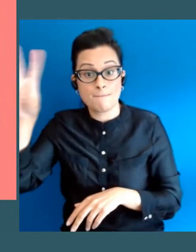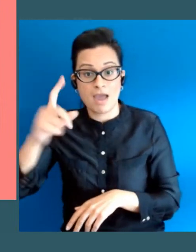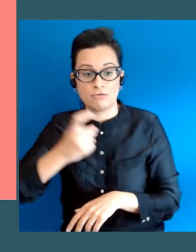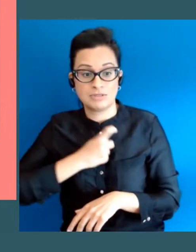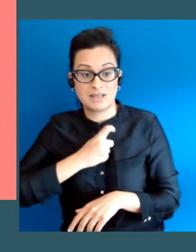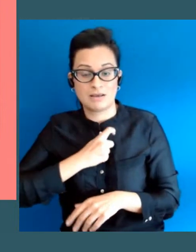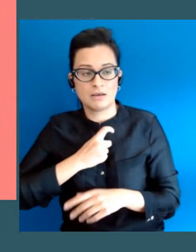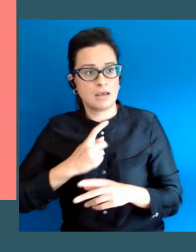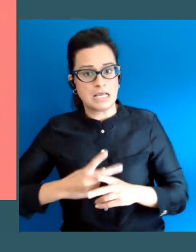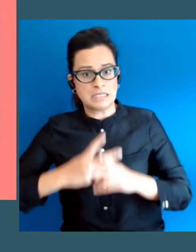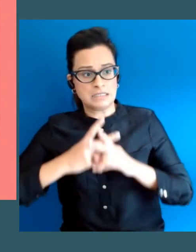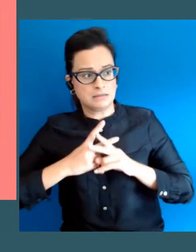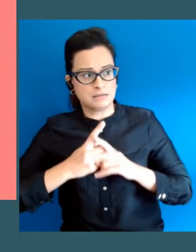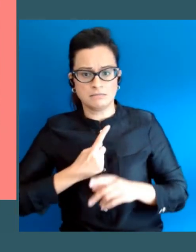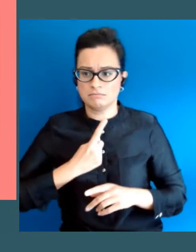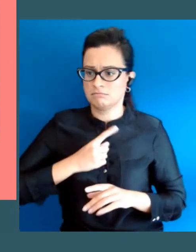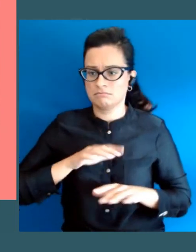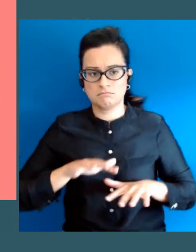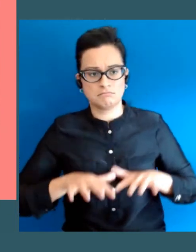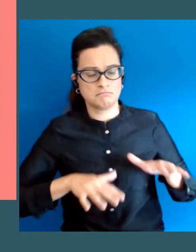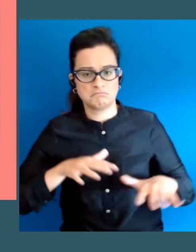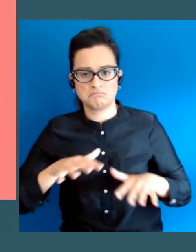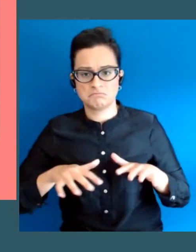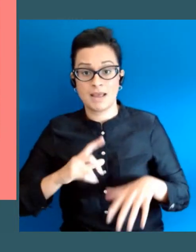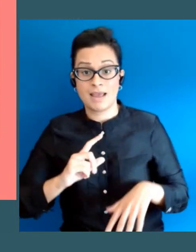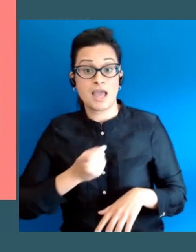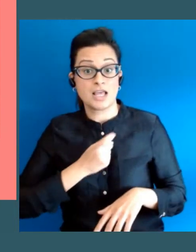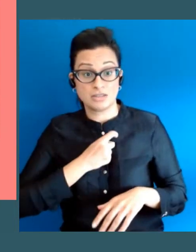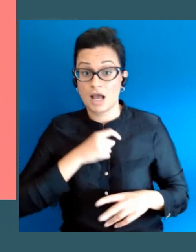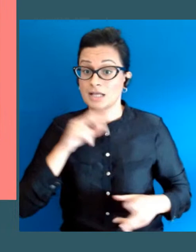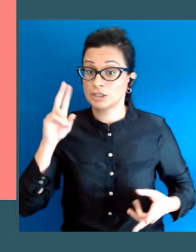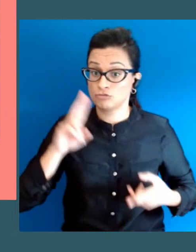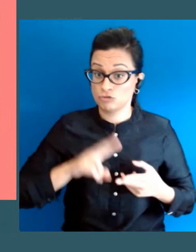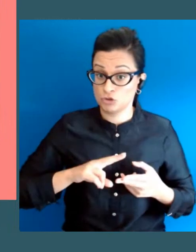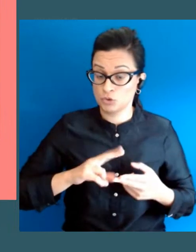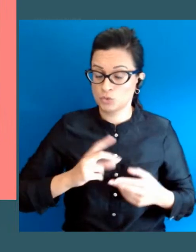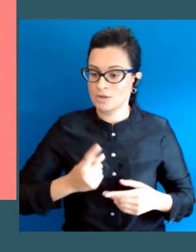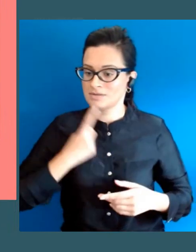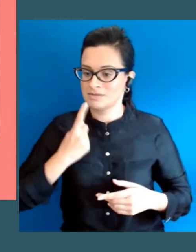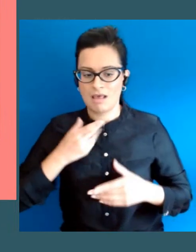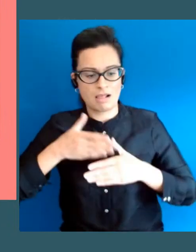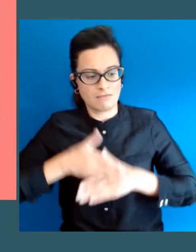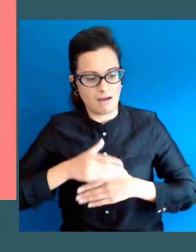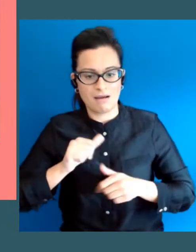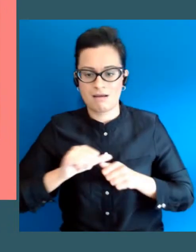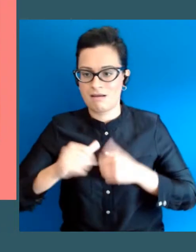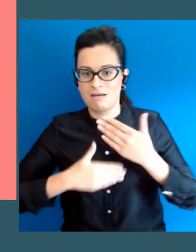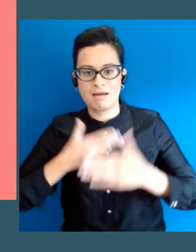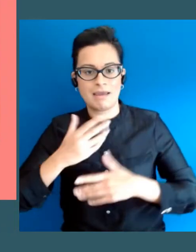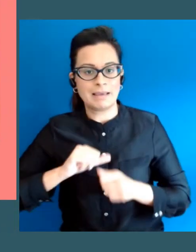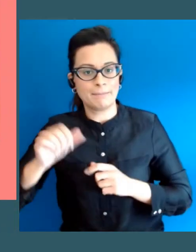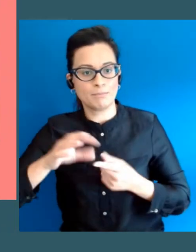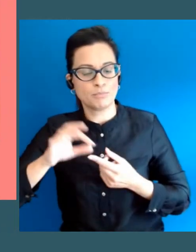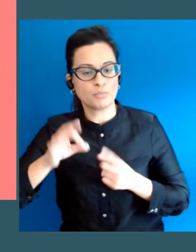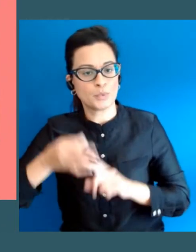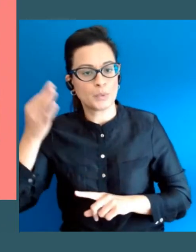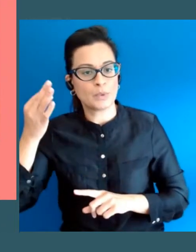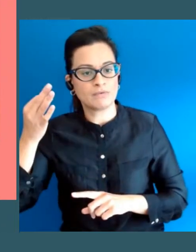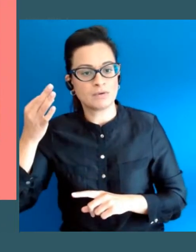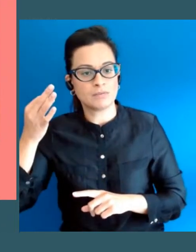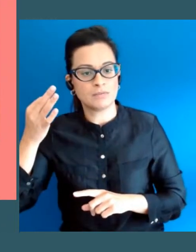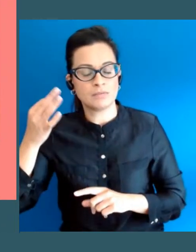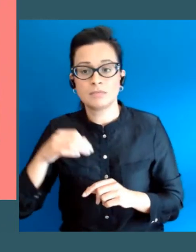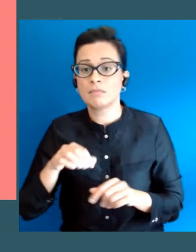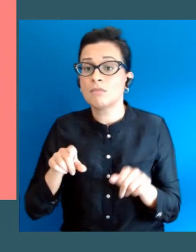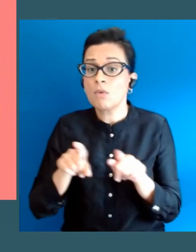had anxiety had reduced and self-efficacy had improved. And we also saw a reduction